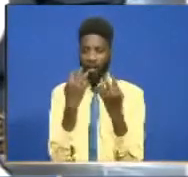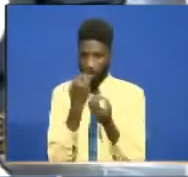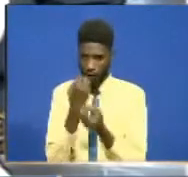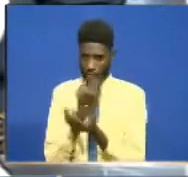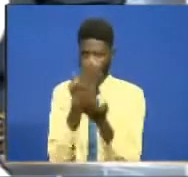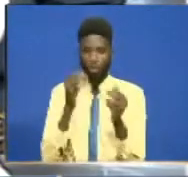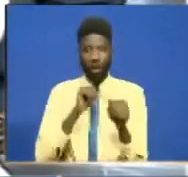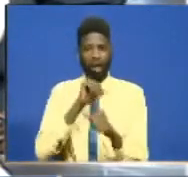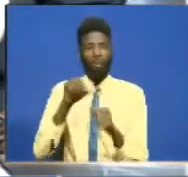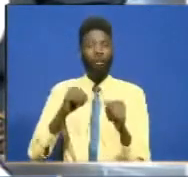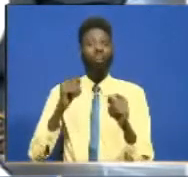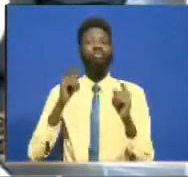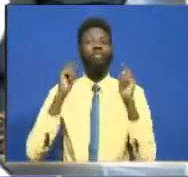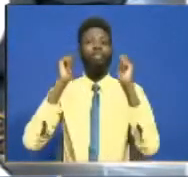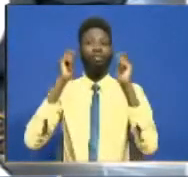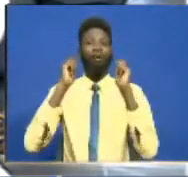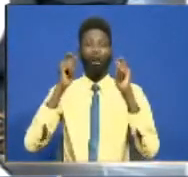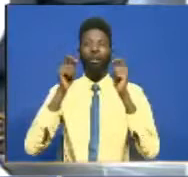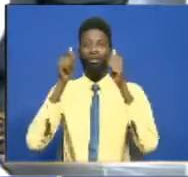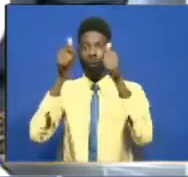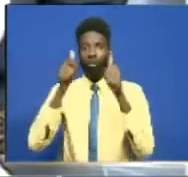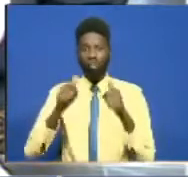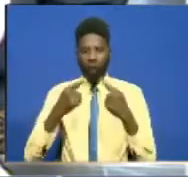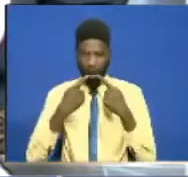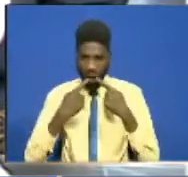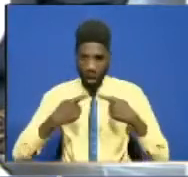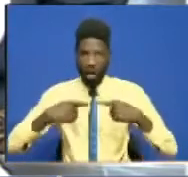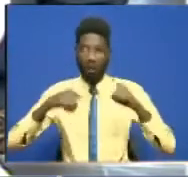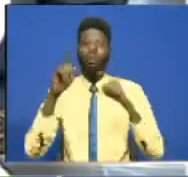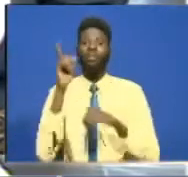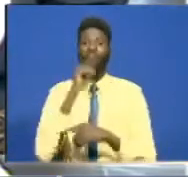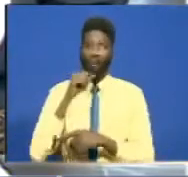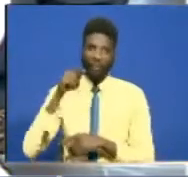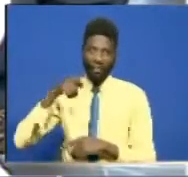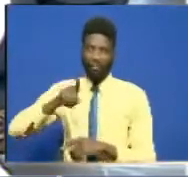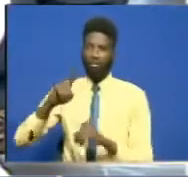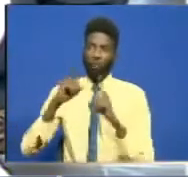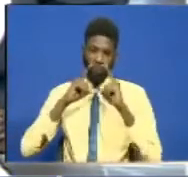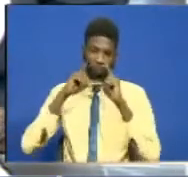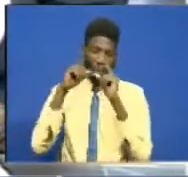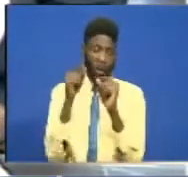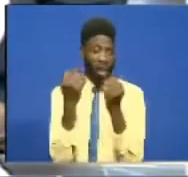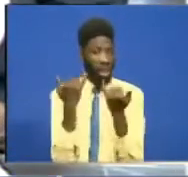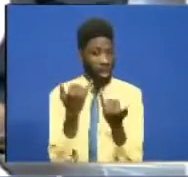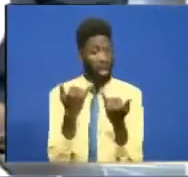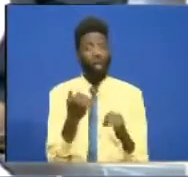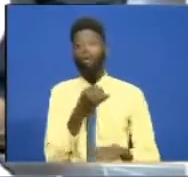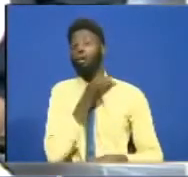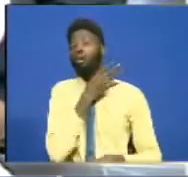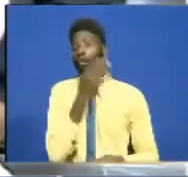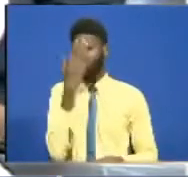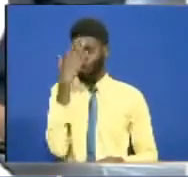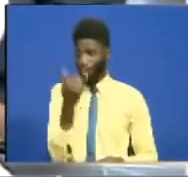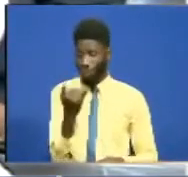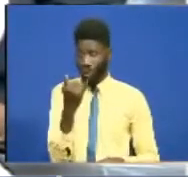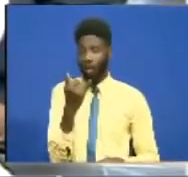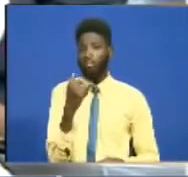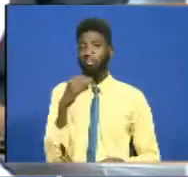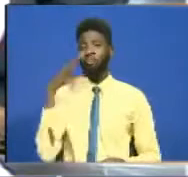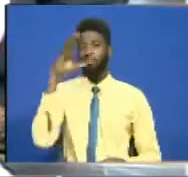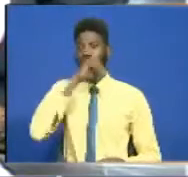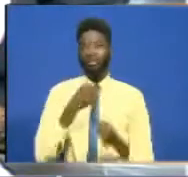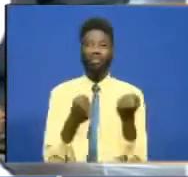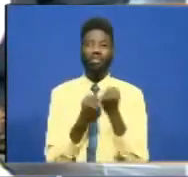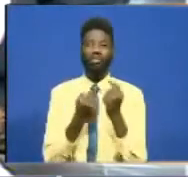strike notice that they have just issued, and they are attributing their grievances to lack of support from the national